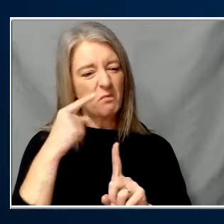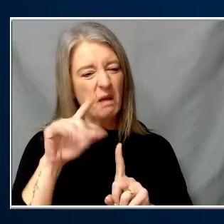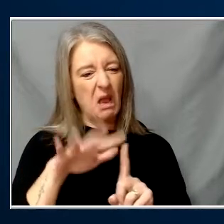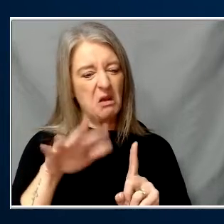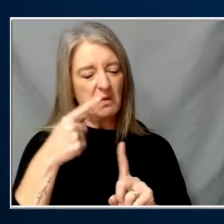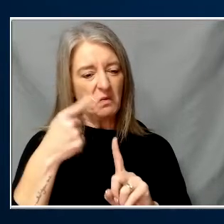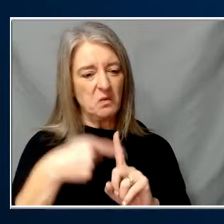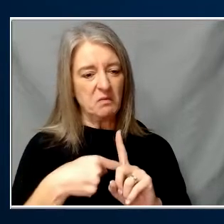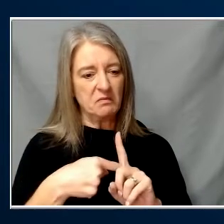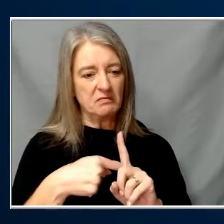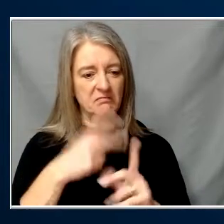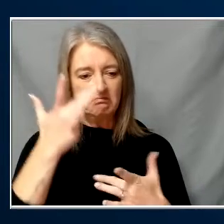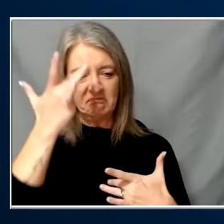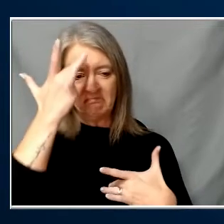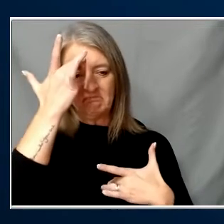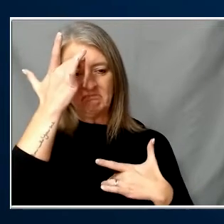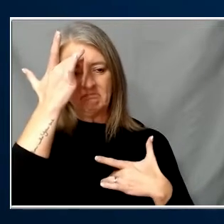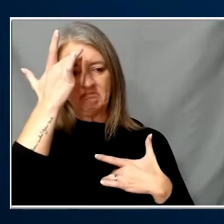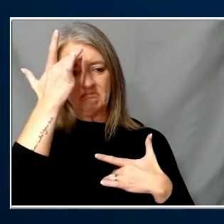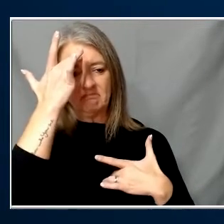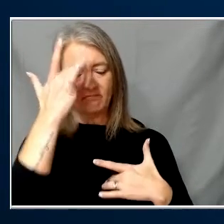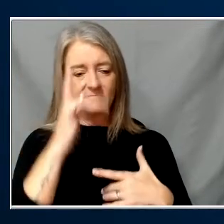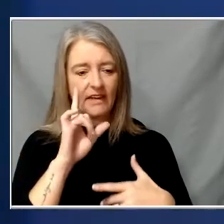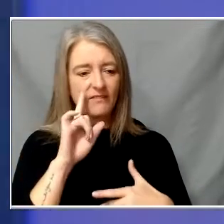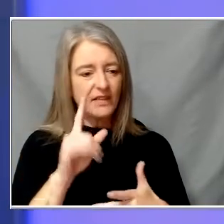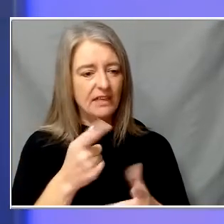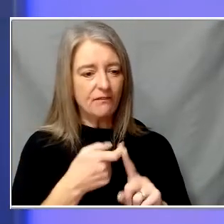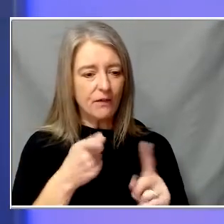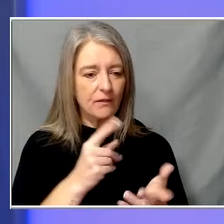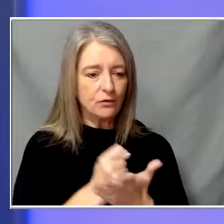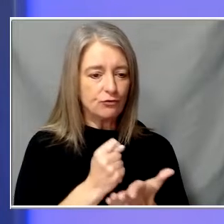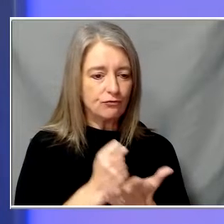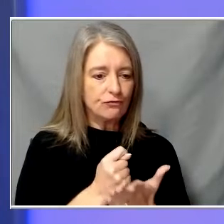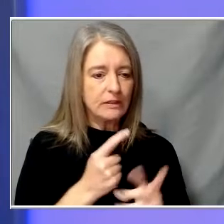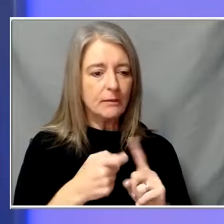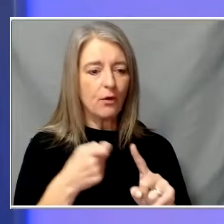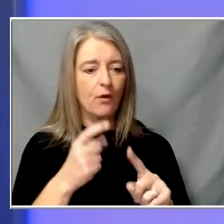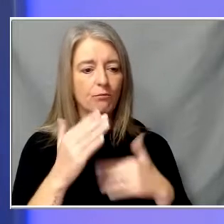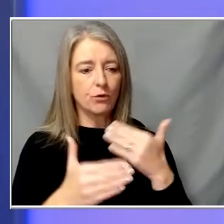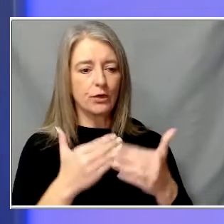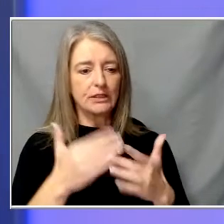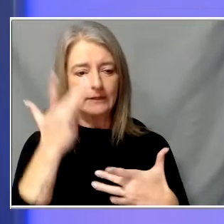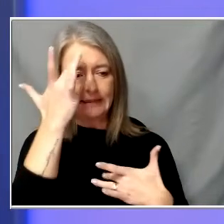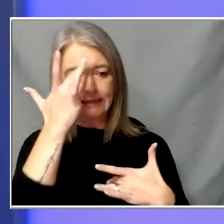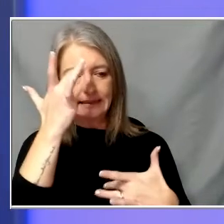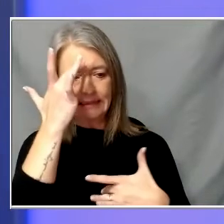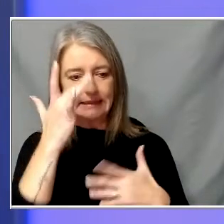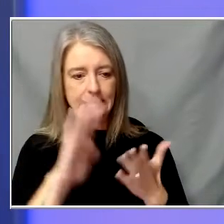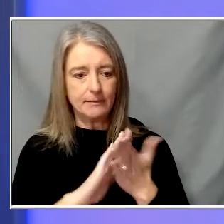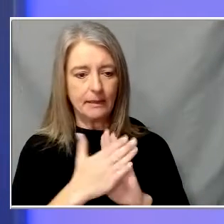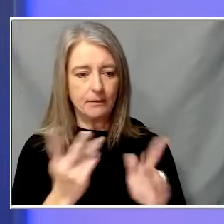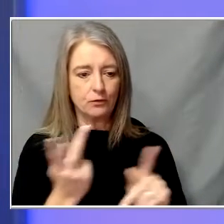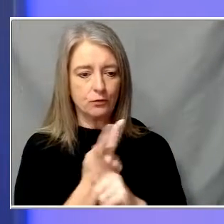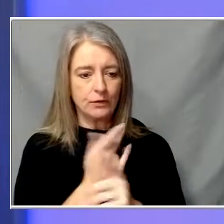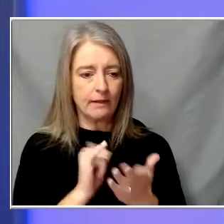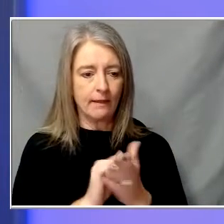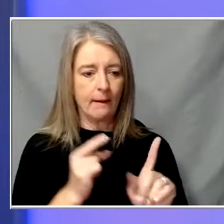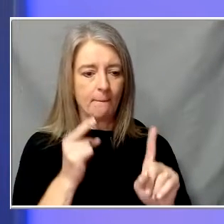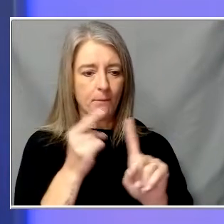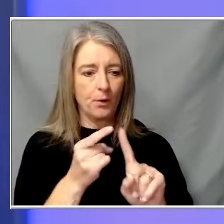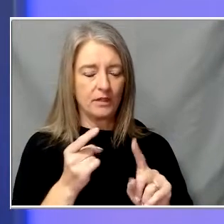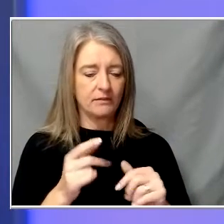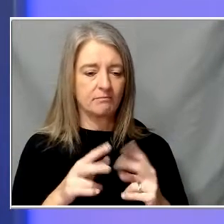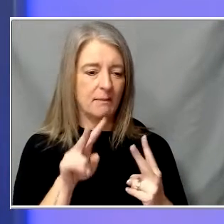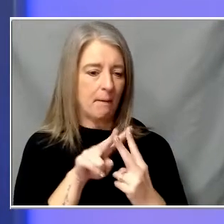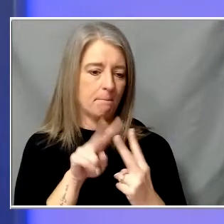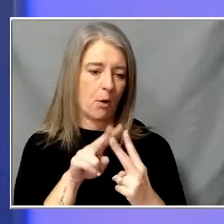really sick on that, but I don't know if that was from the actual treatment or if that was just the progression of the disease at that point. I think you could probably point at both